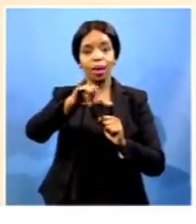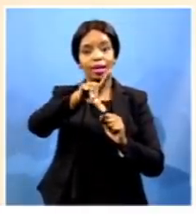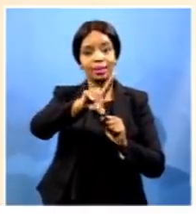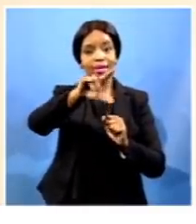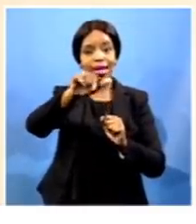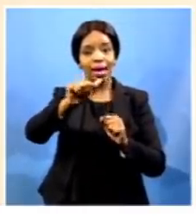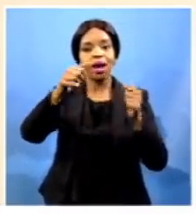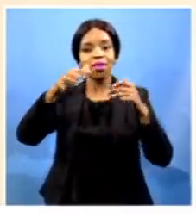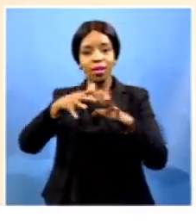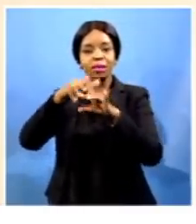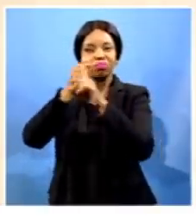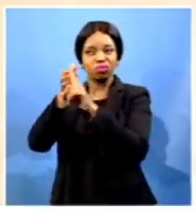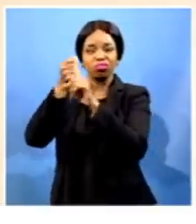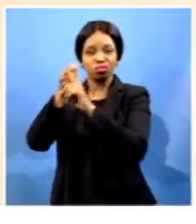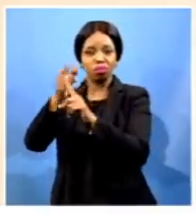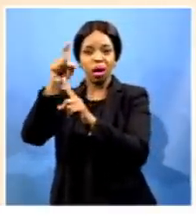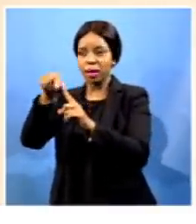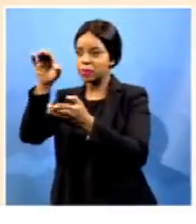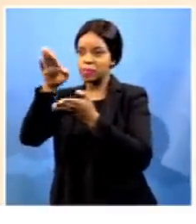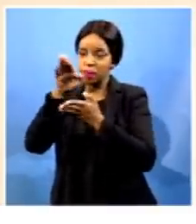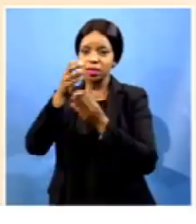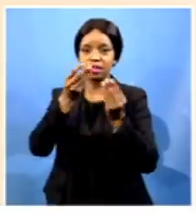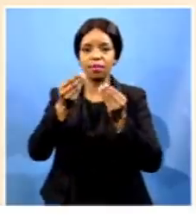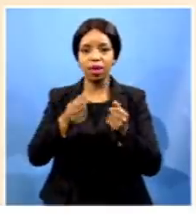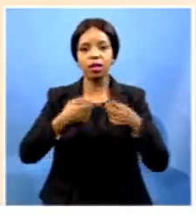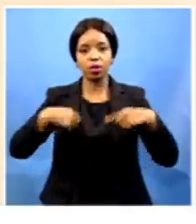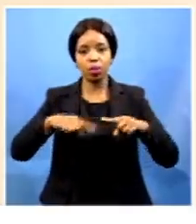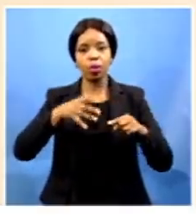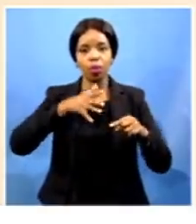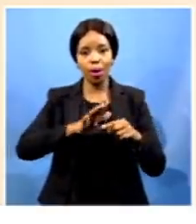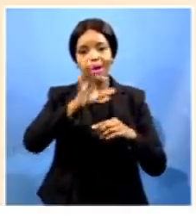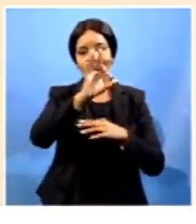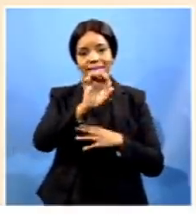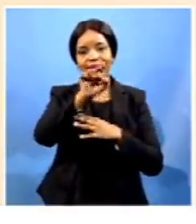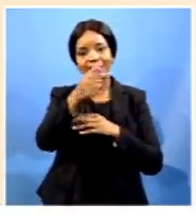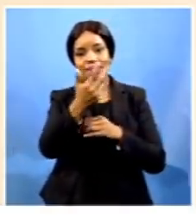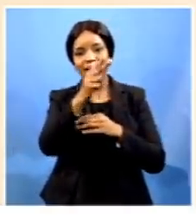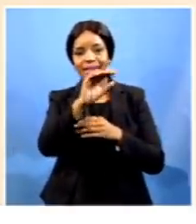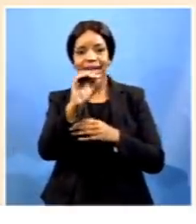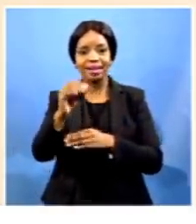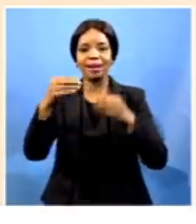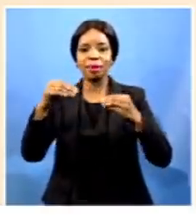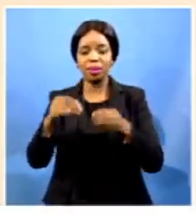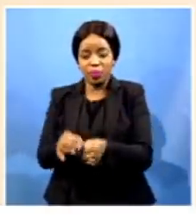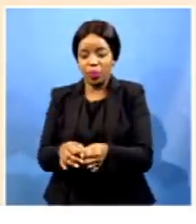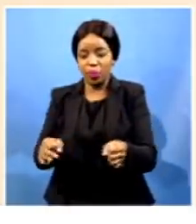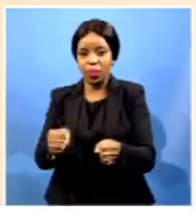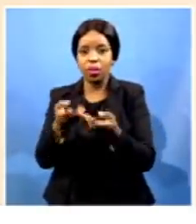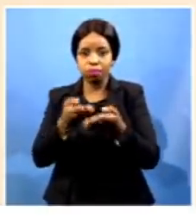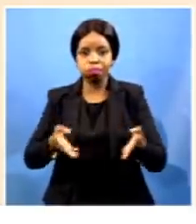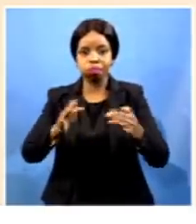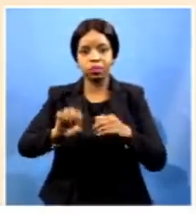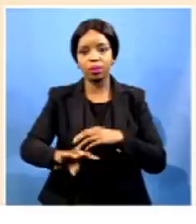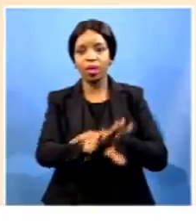and we want to cover as much as 3,000 entrepreneurs across the country. But we are engaging provincial governments